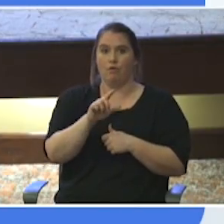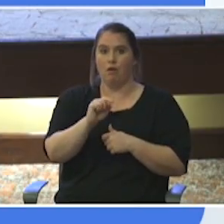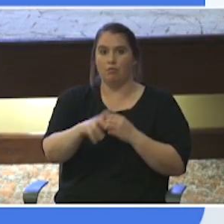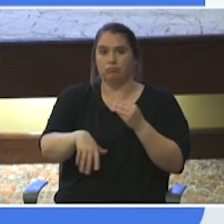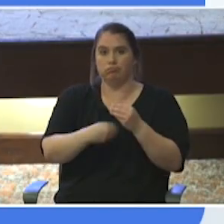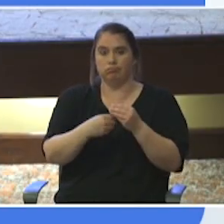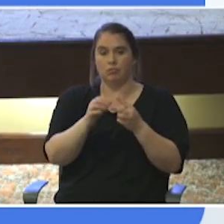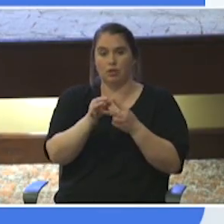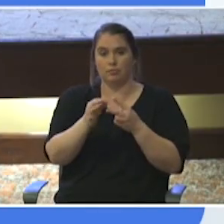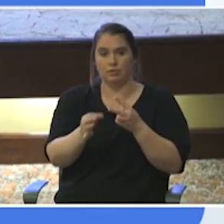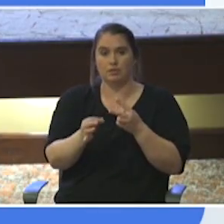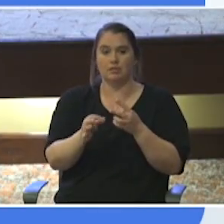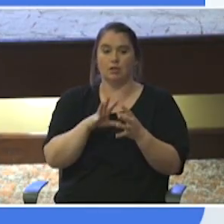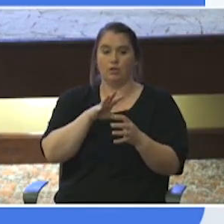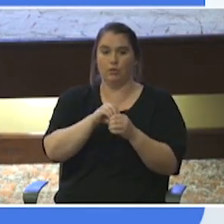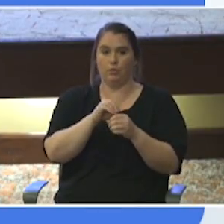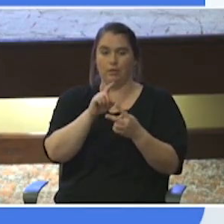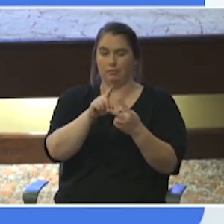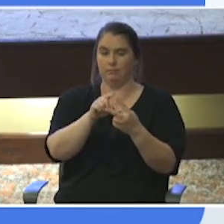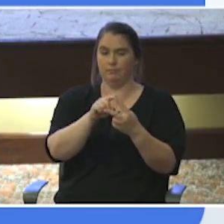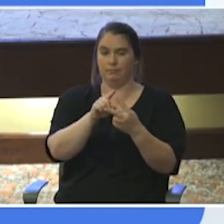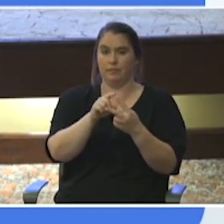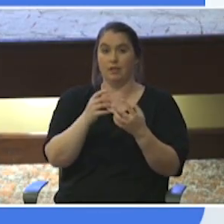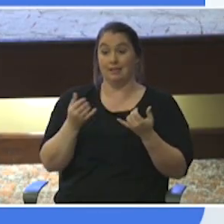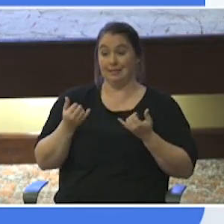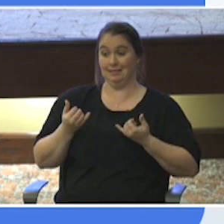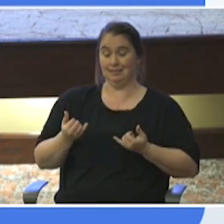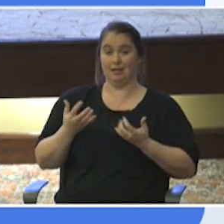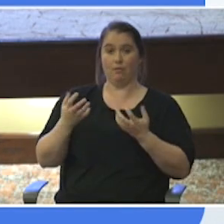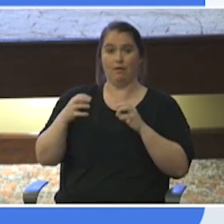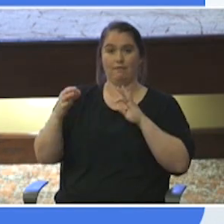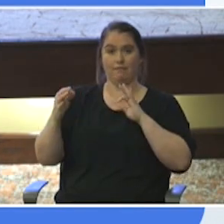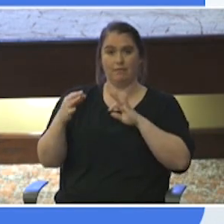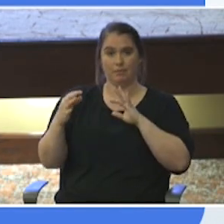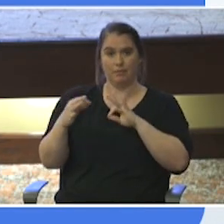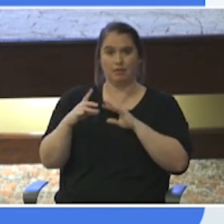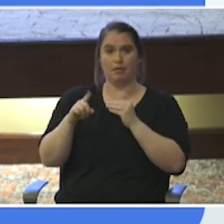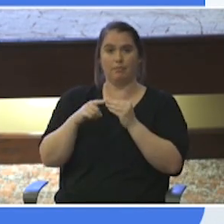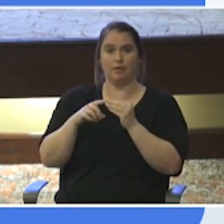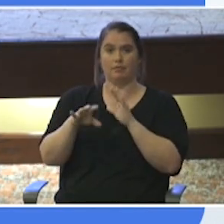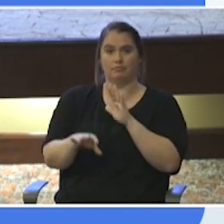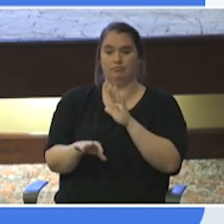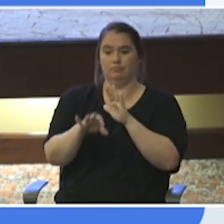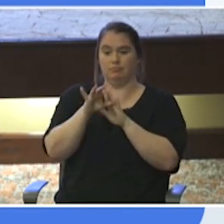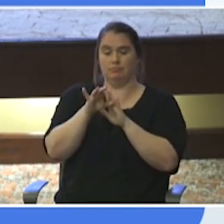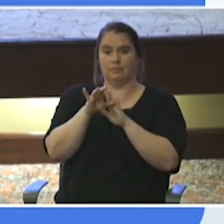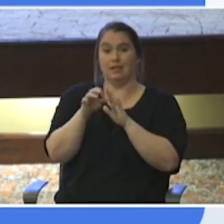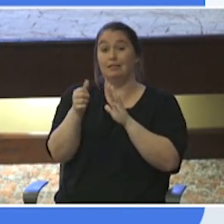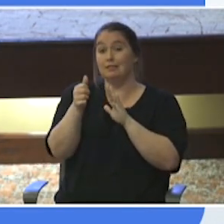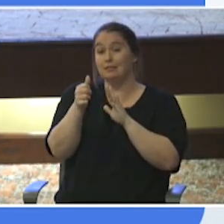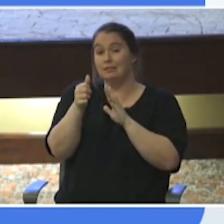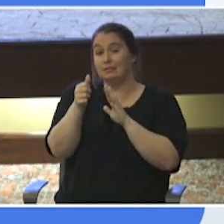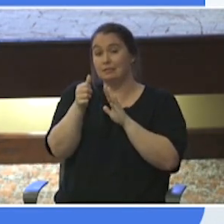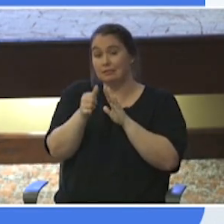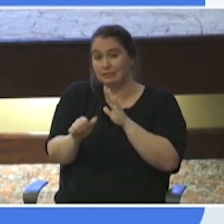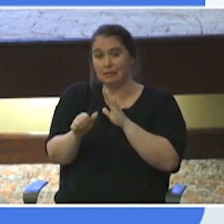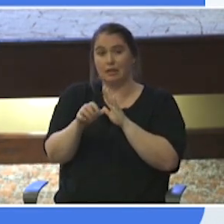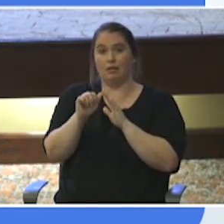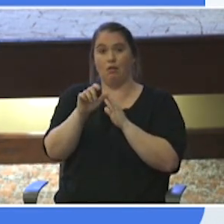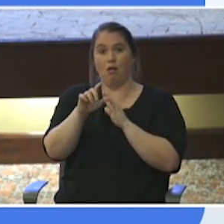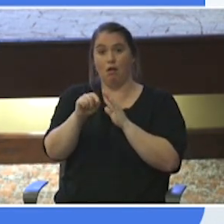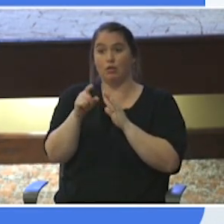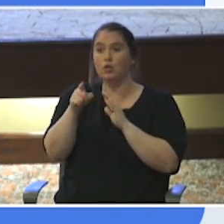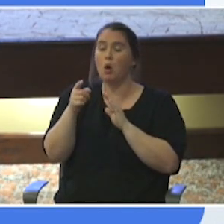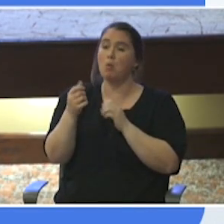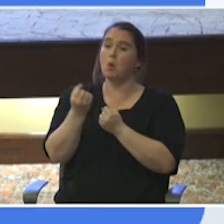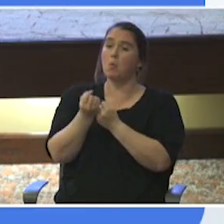project. And today I'm looking for some feedback and direction on selecting and moving some of those alternates forward. So